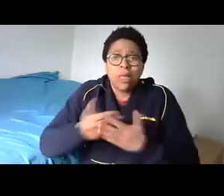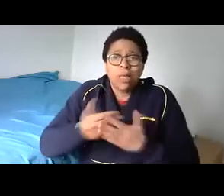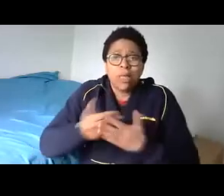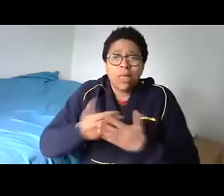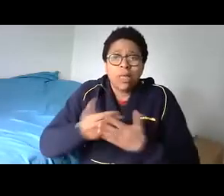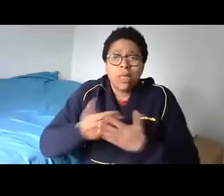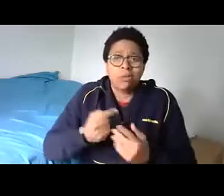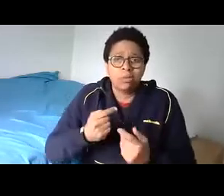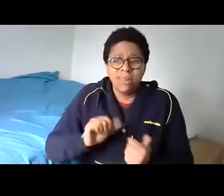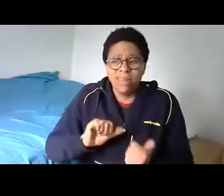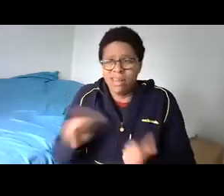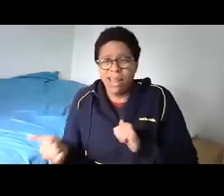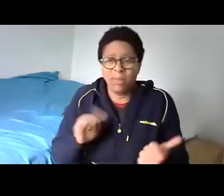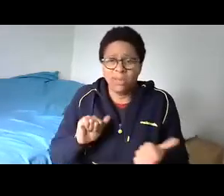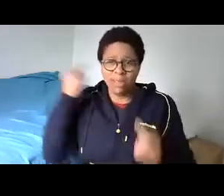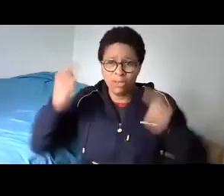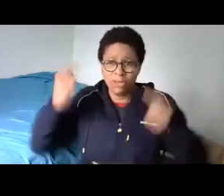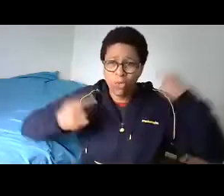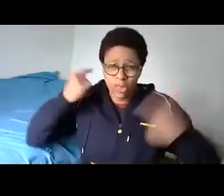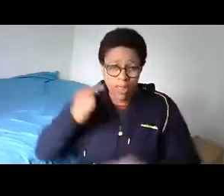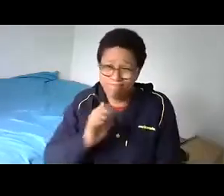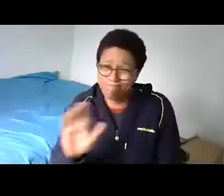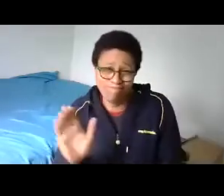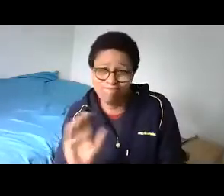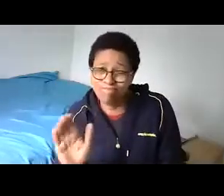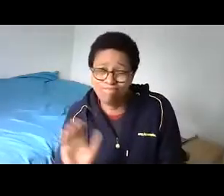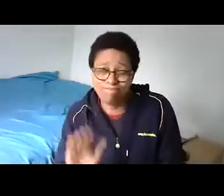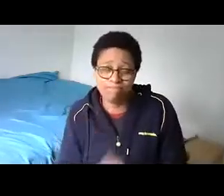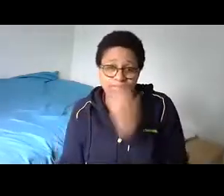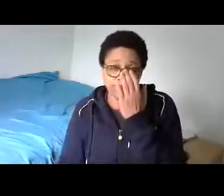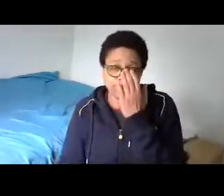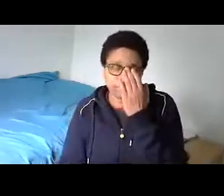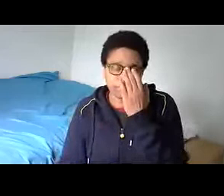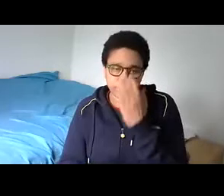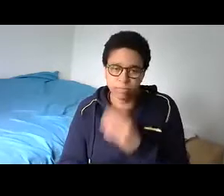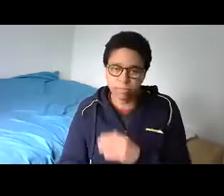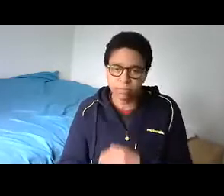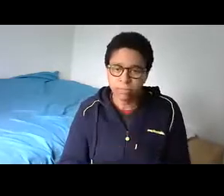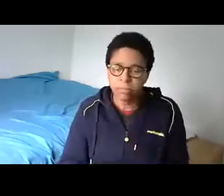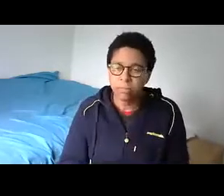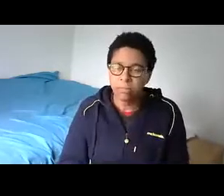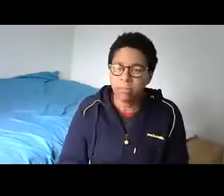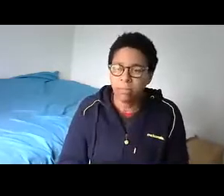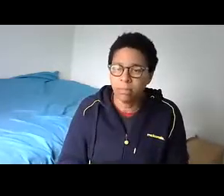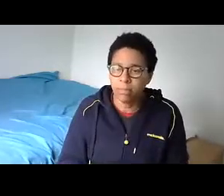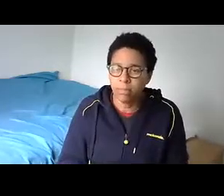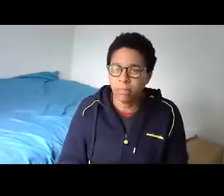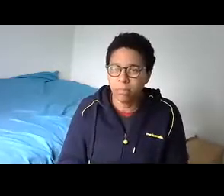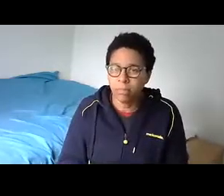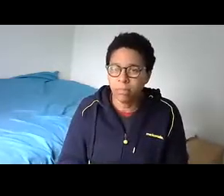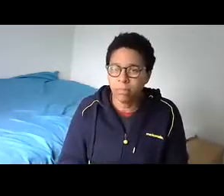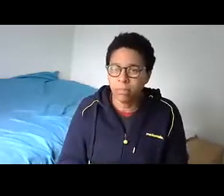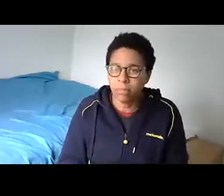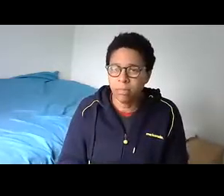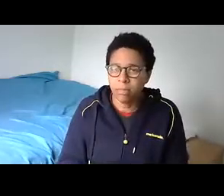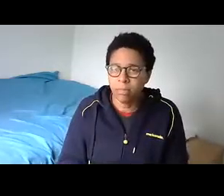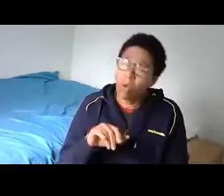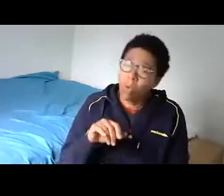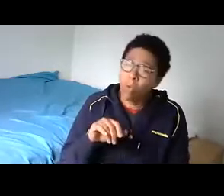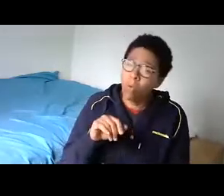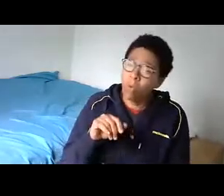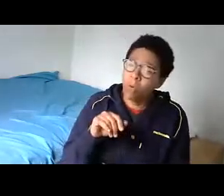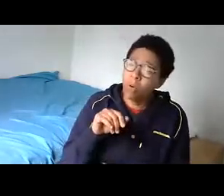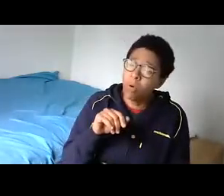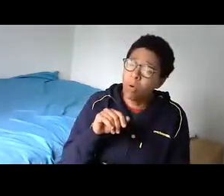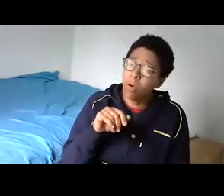neighbors. Maybe I can give you or with Clarion, on the whole with Clarion, because you're right. Jolanta,